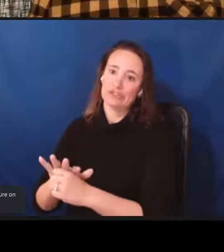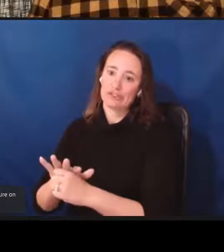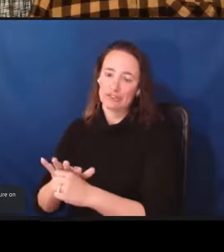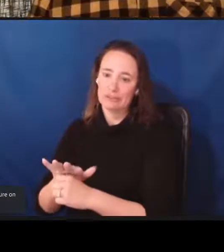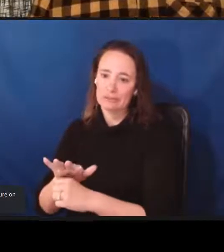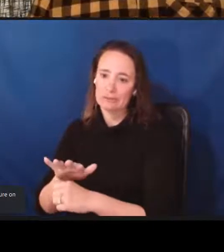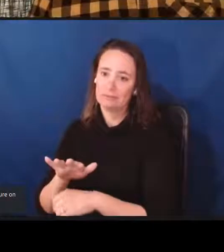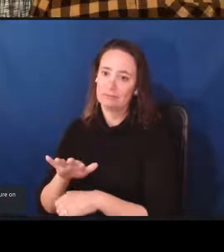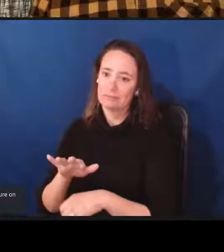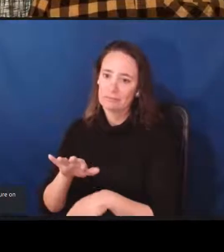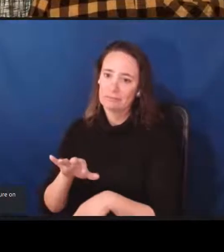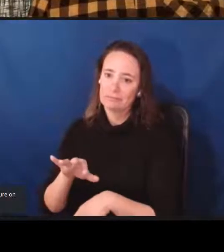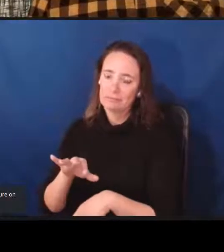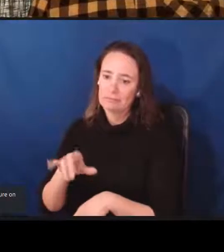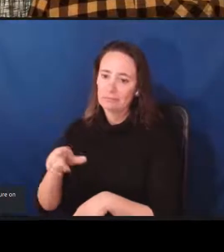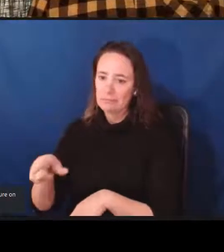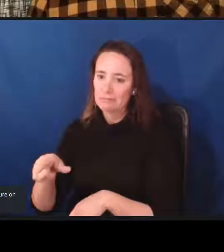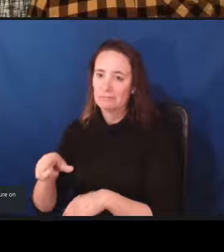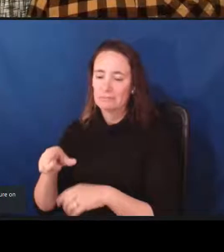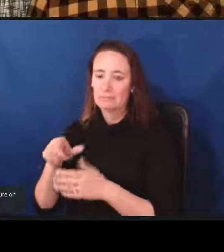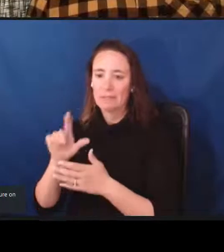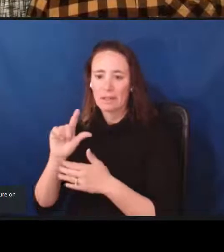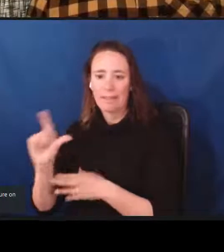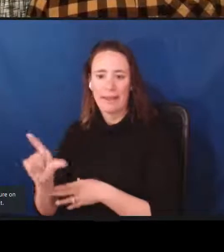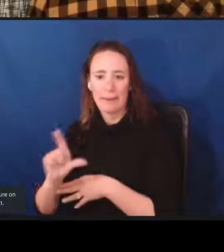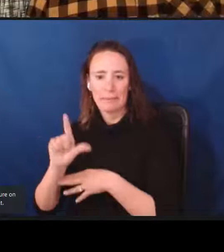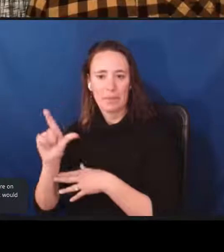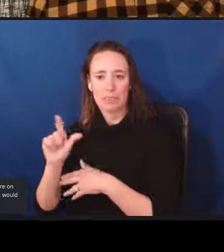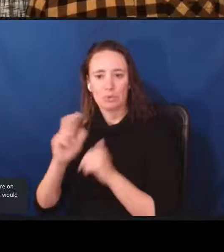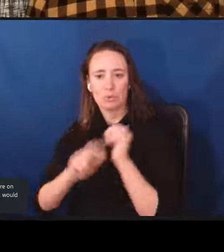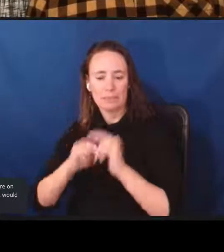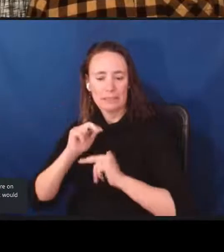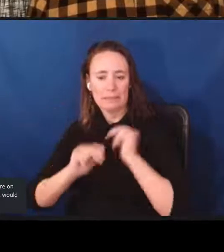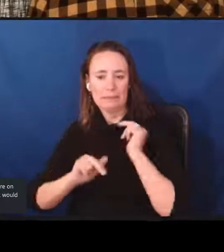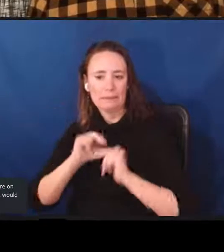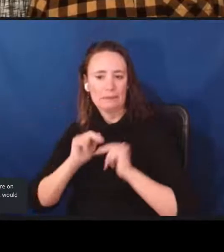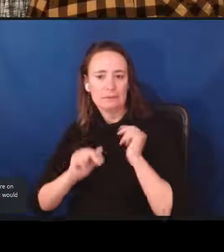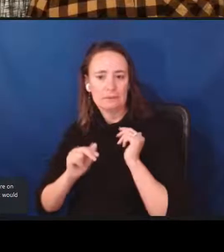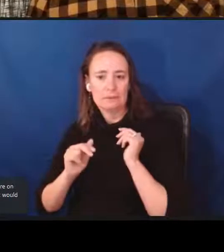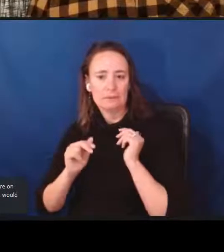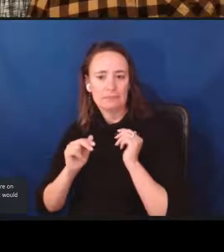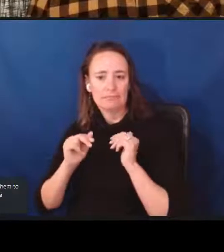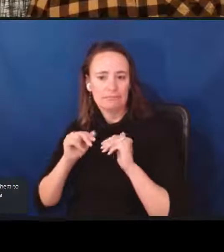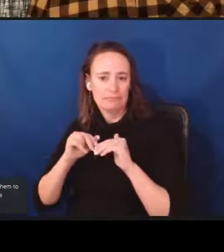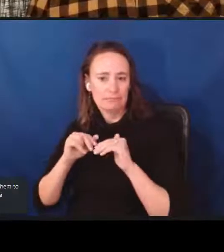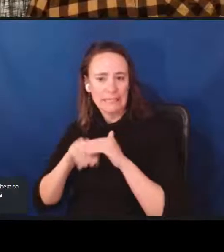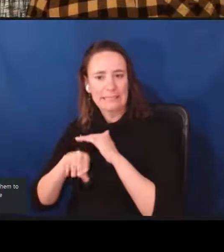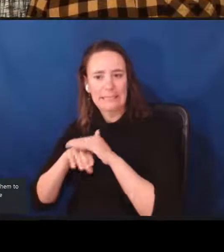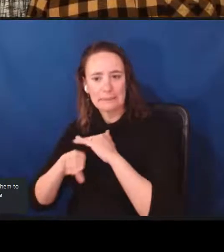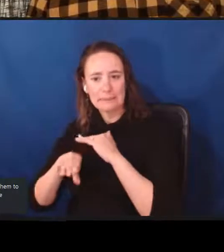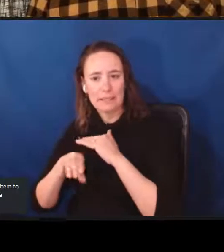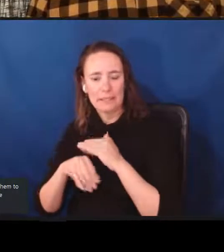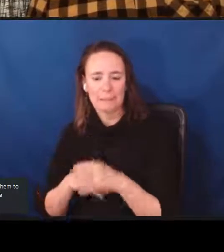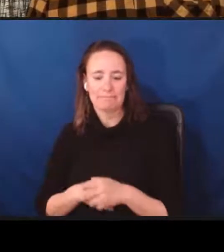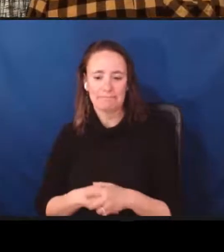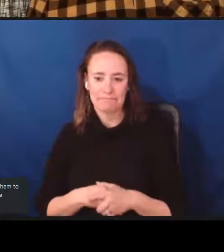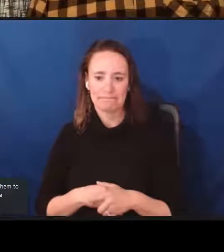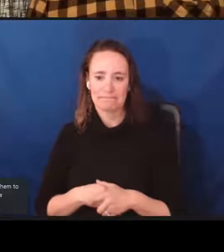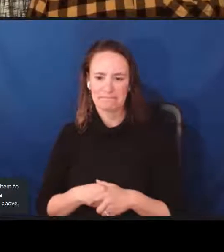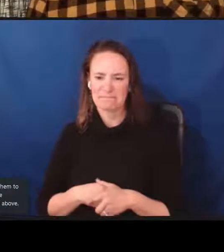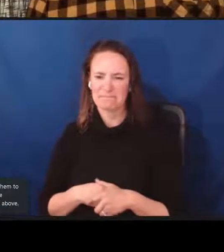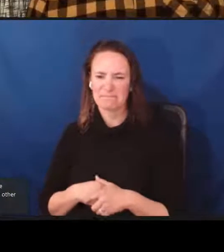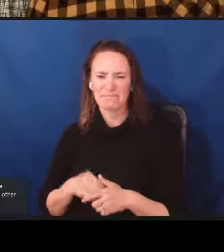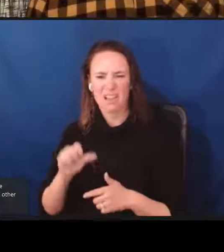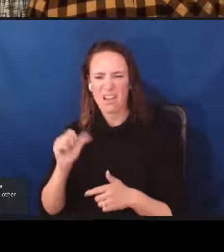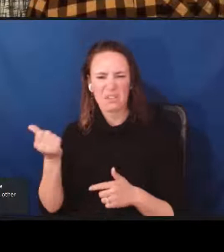to restructure it so that it would be accessible. So that happened. Not a lot of other